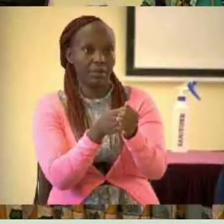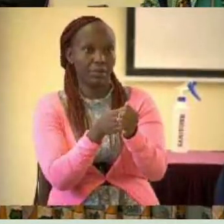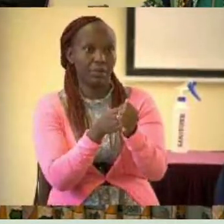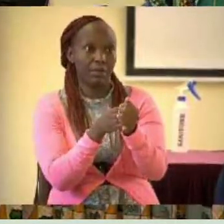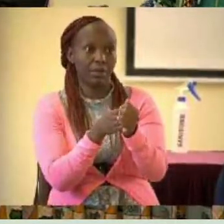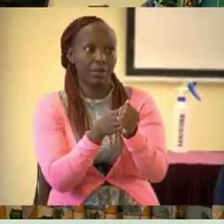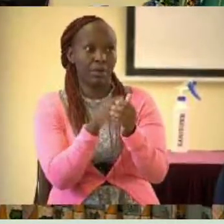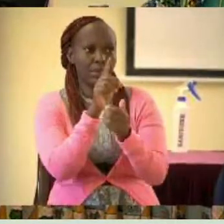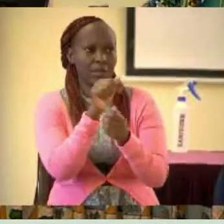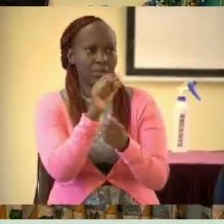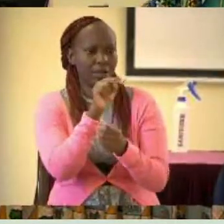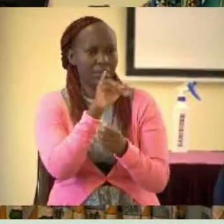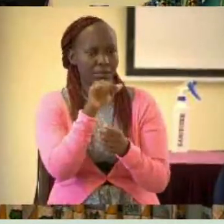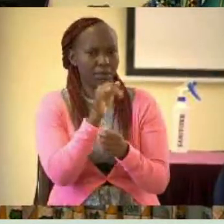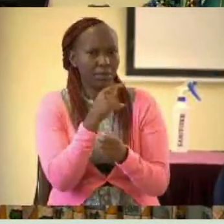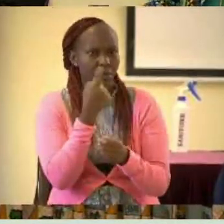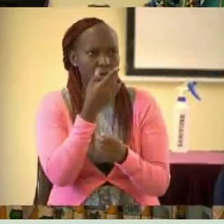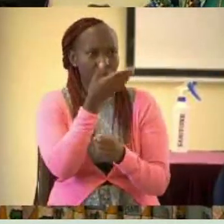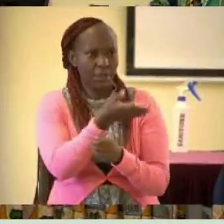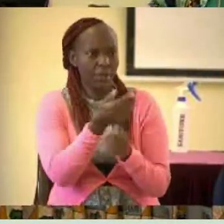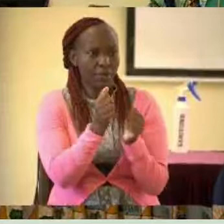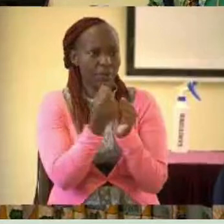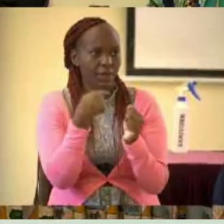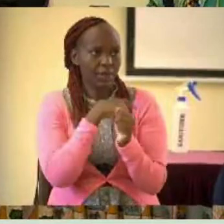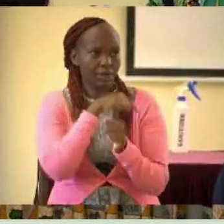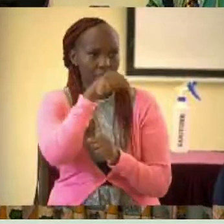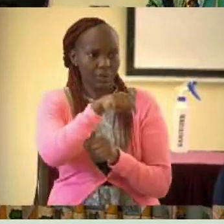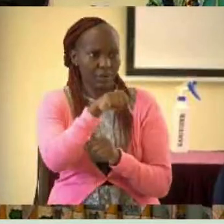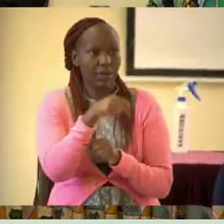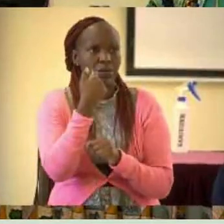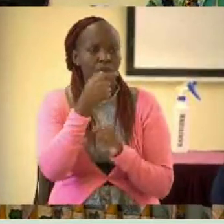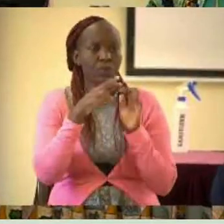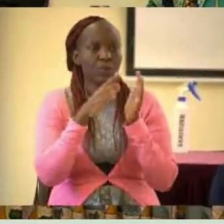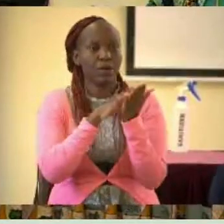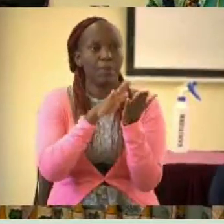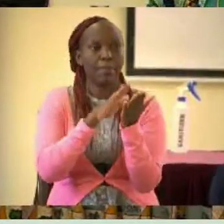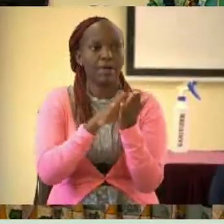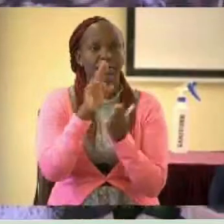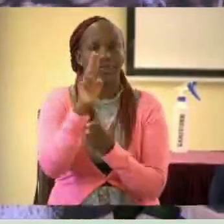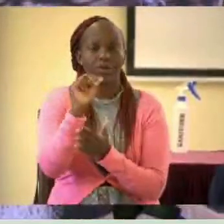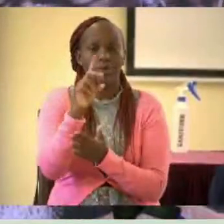us today, and he will make the remarks on behalf of UNDP.